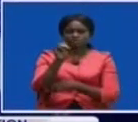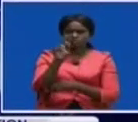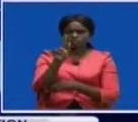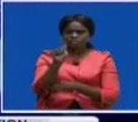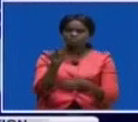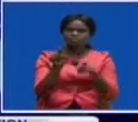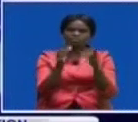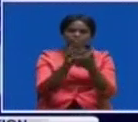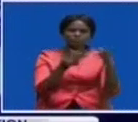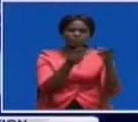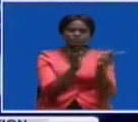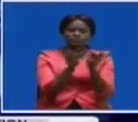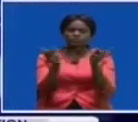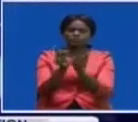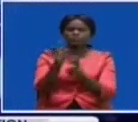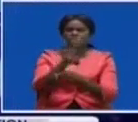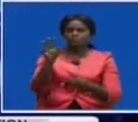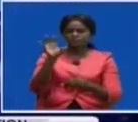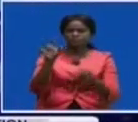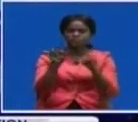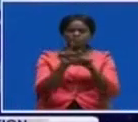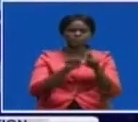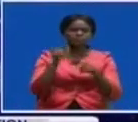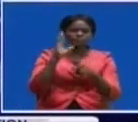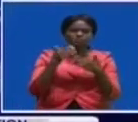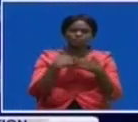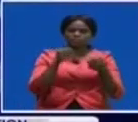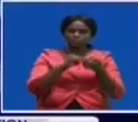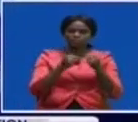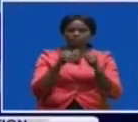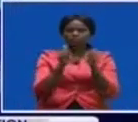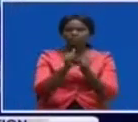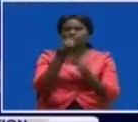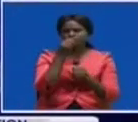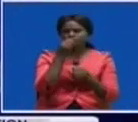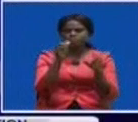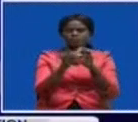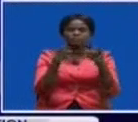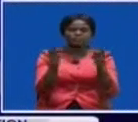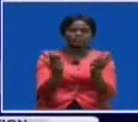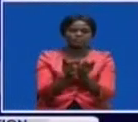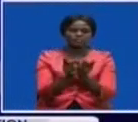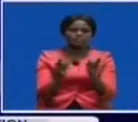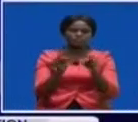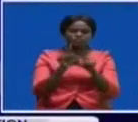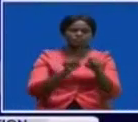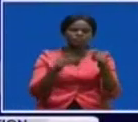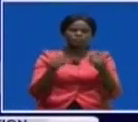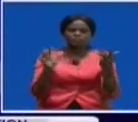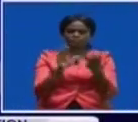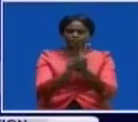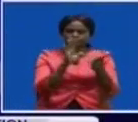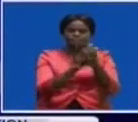which has hit some parts of Western Province will affect food security in the region. Ms. Charlie Kosa has since called for a